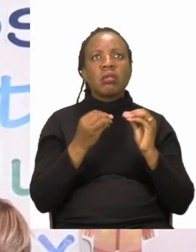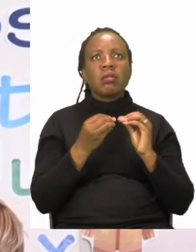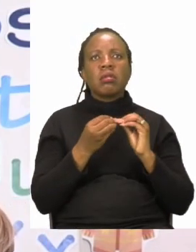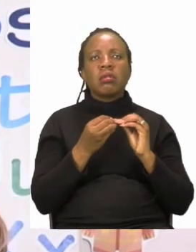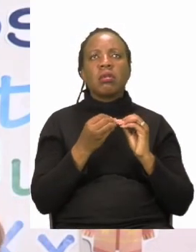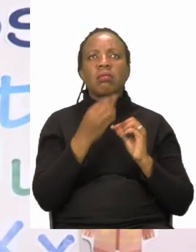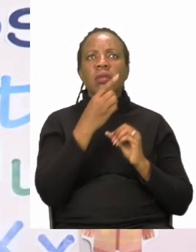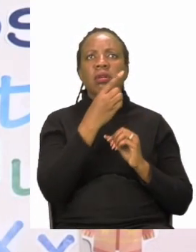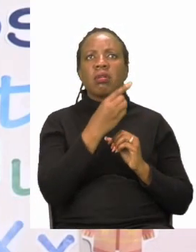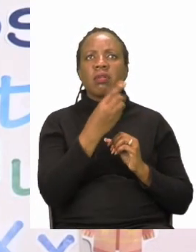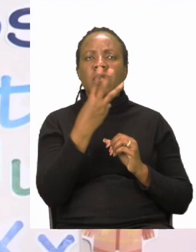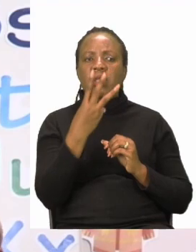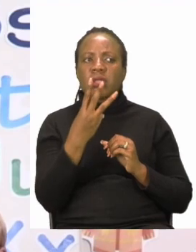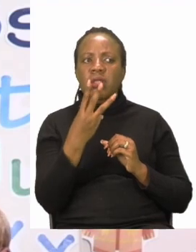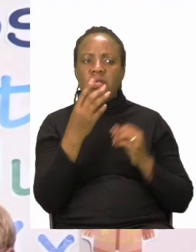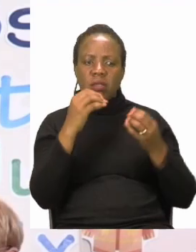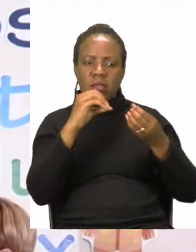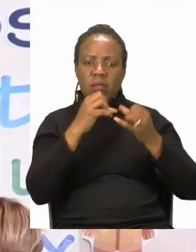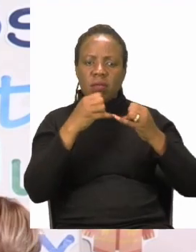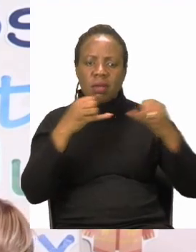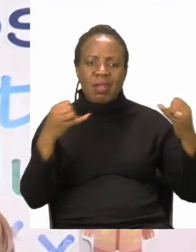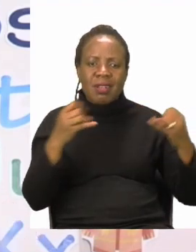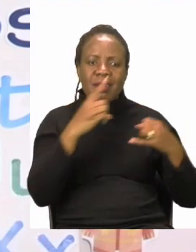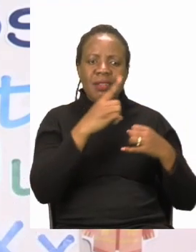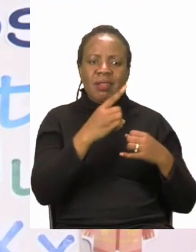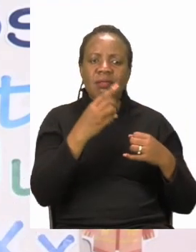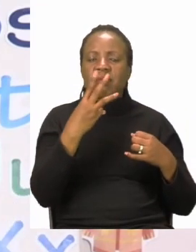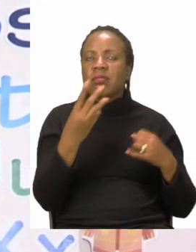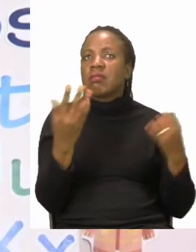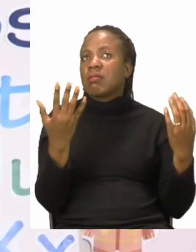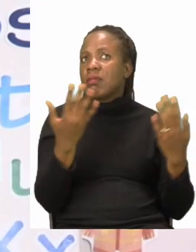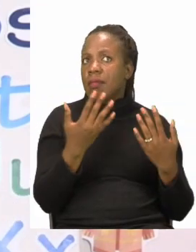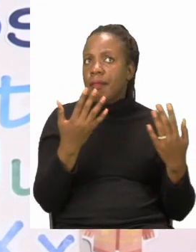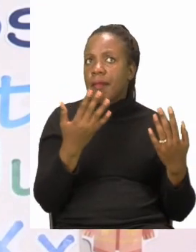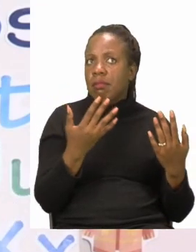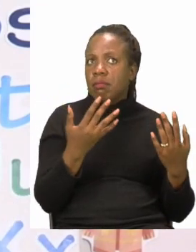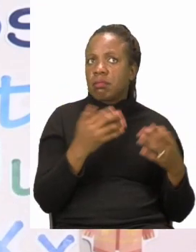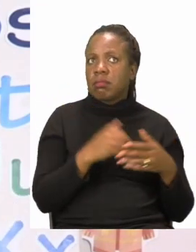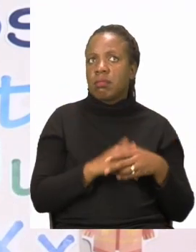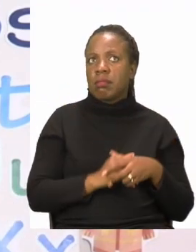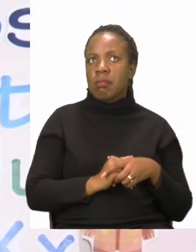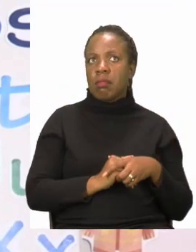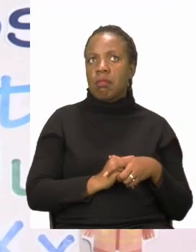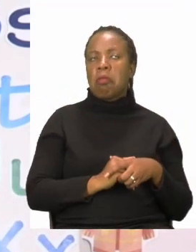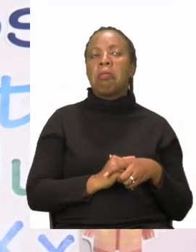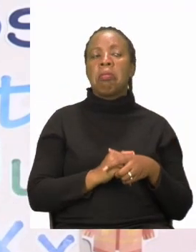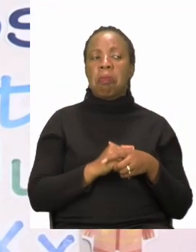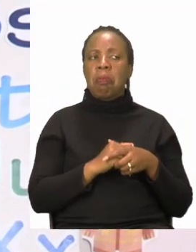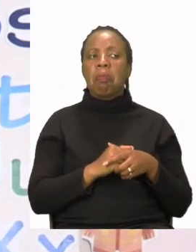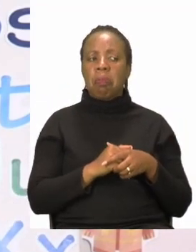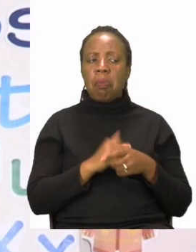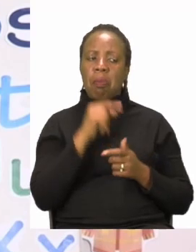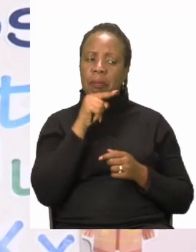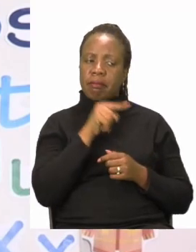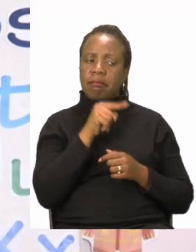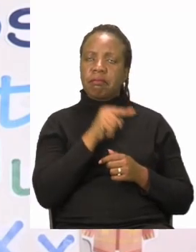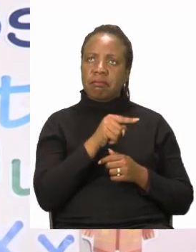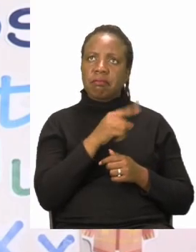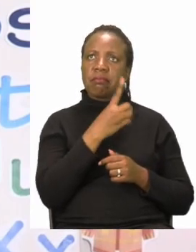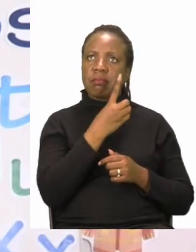our number line, right? So here I have my number